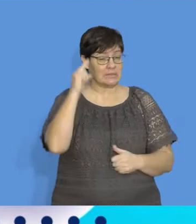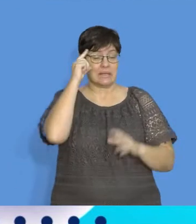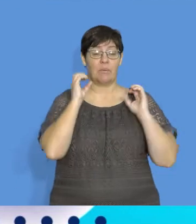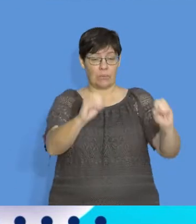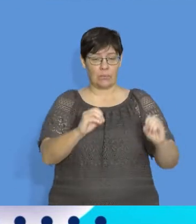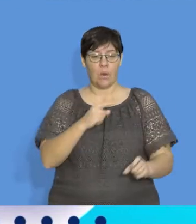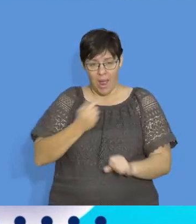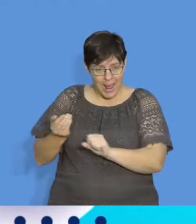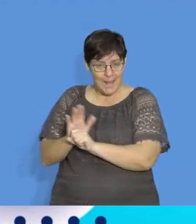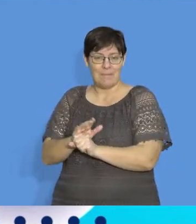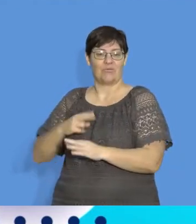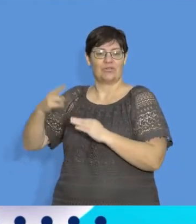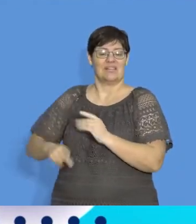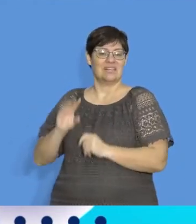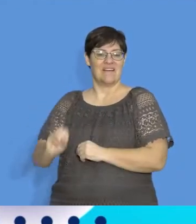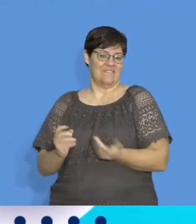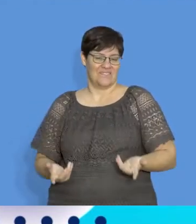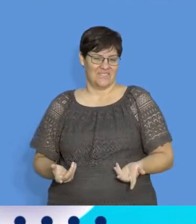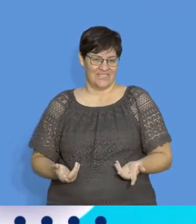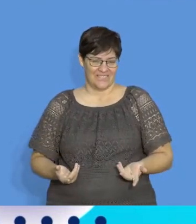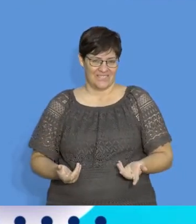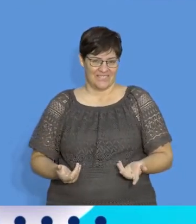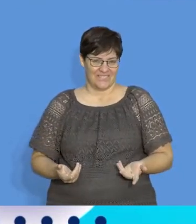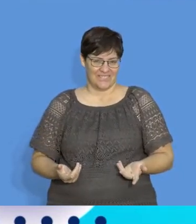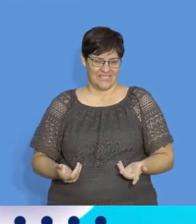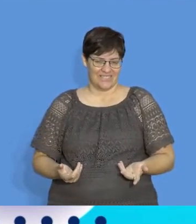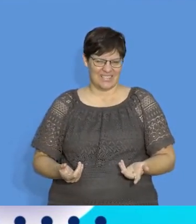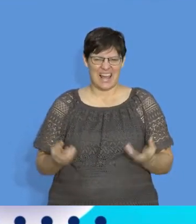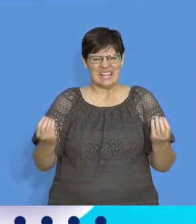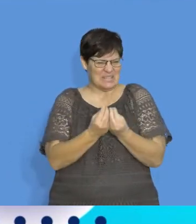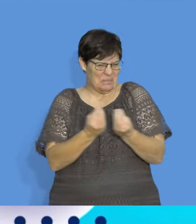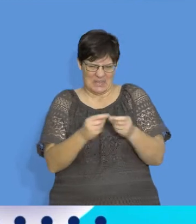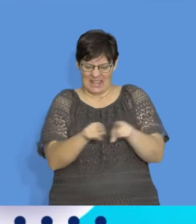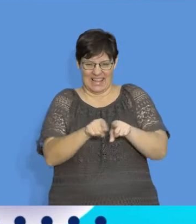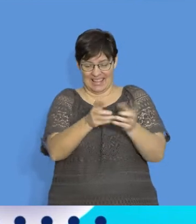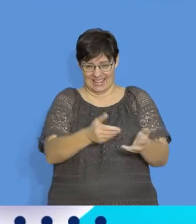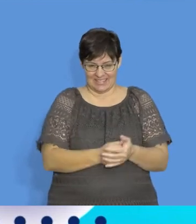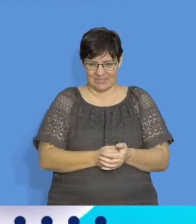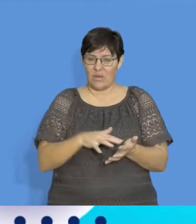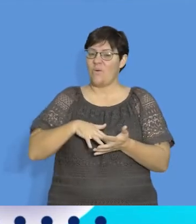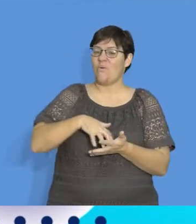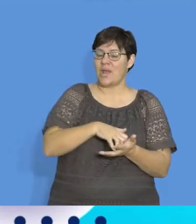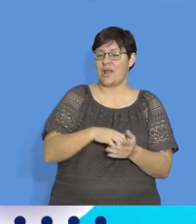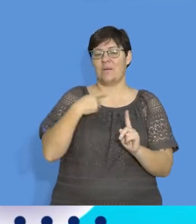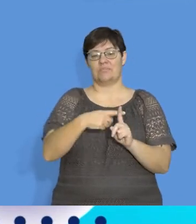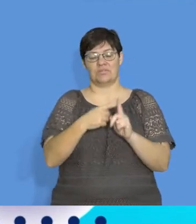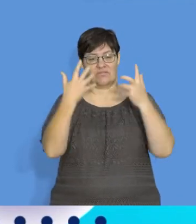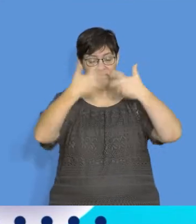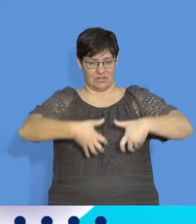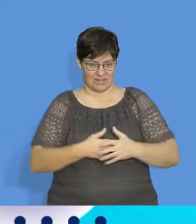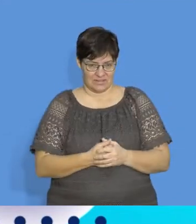not sleep because that can impact on my results. Which here, can you think of something with weak positive